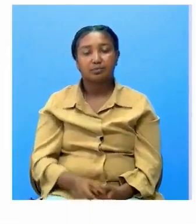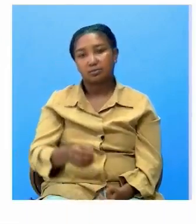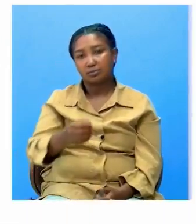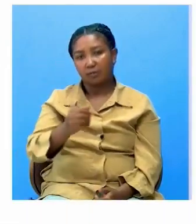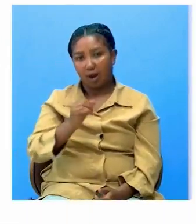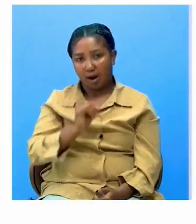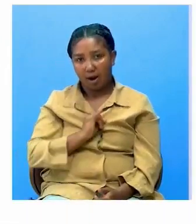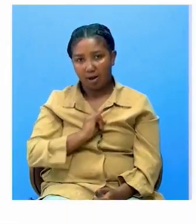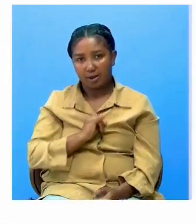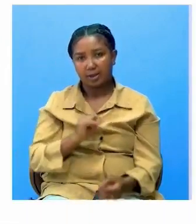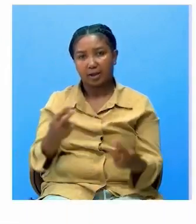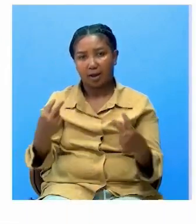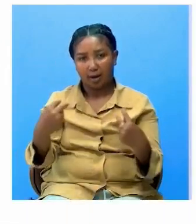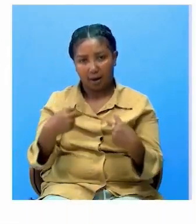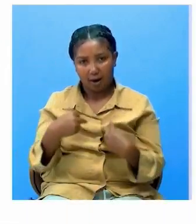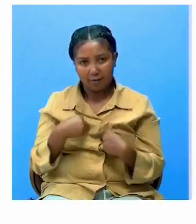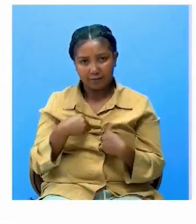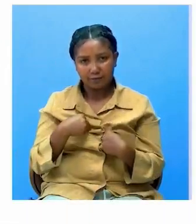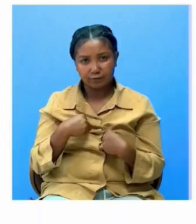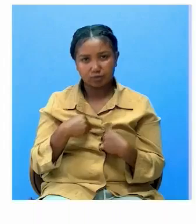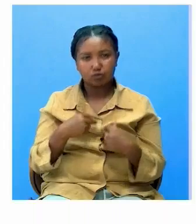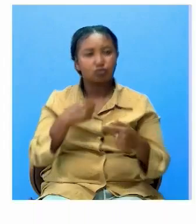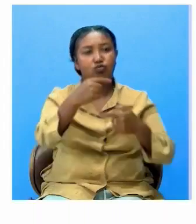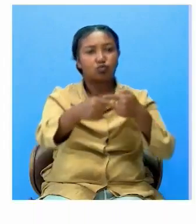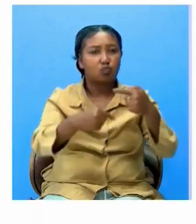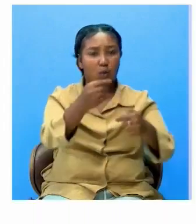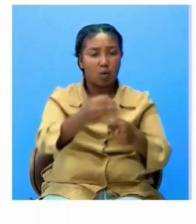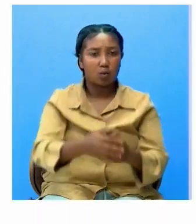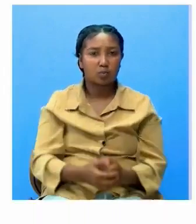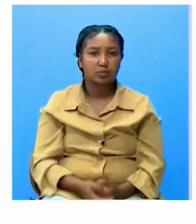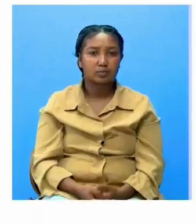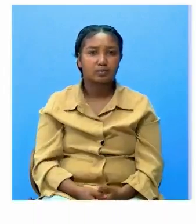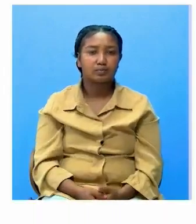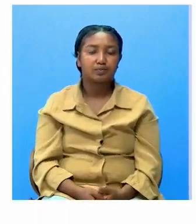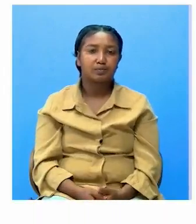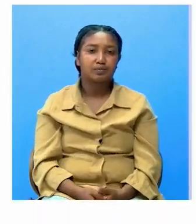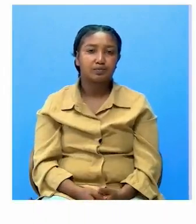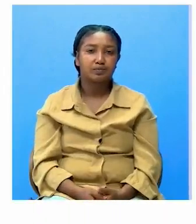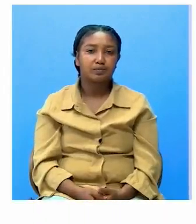I have to go. I have to go.